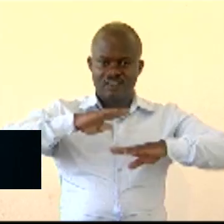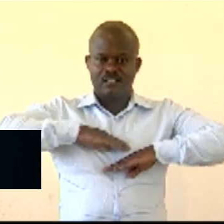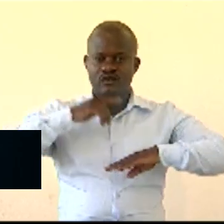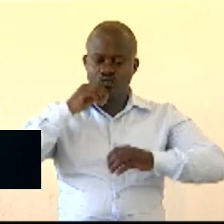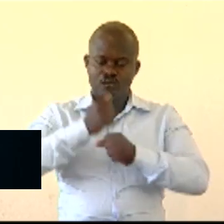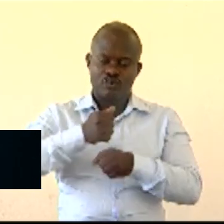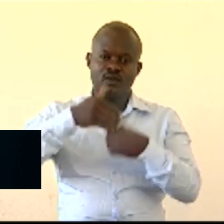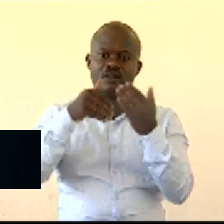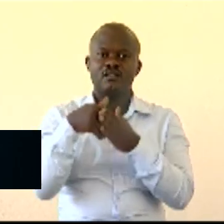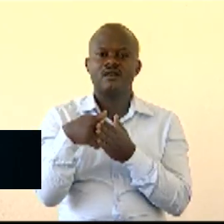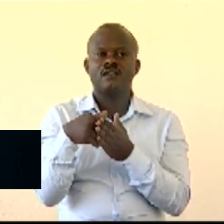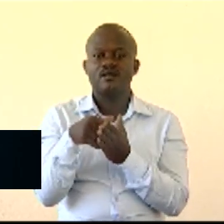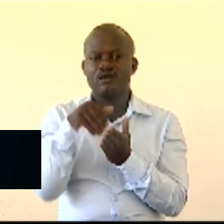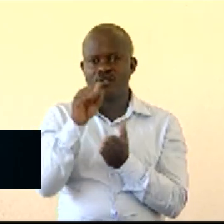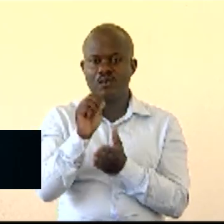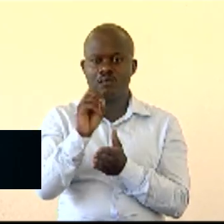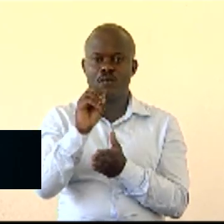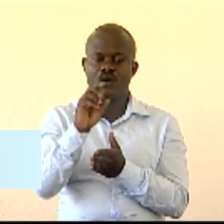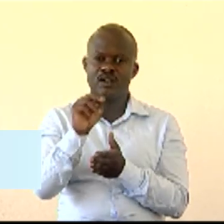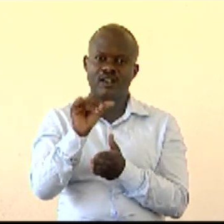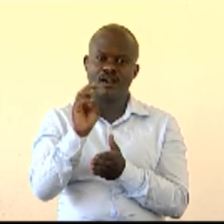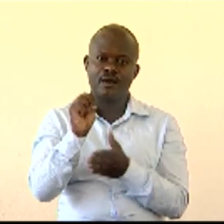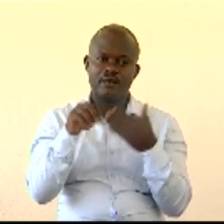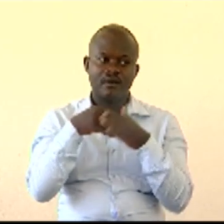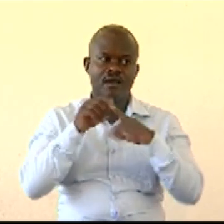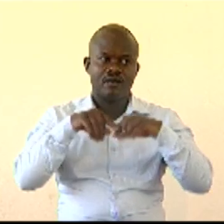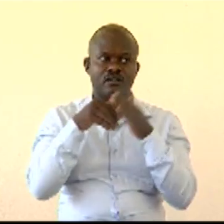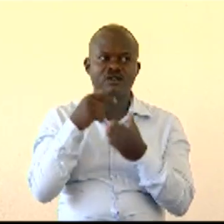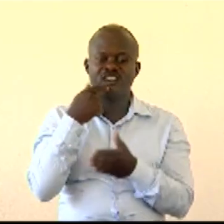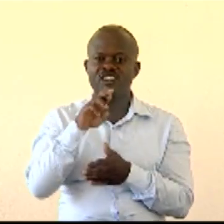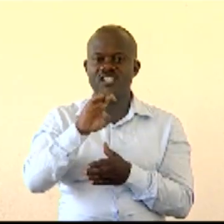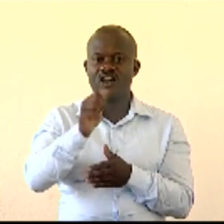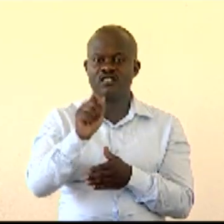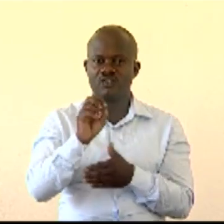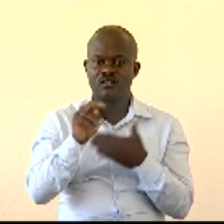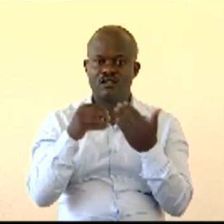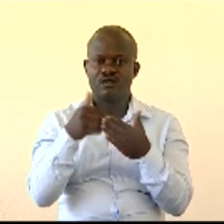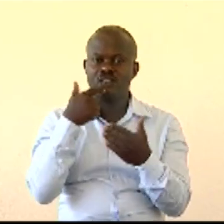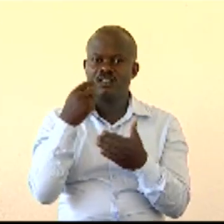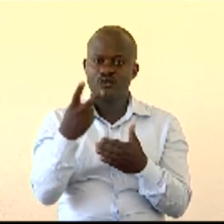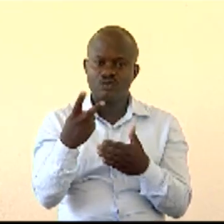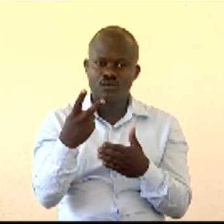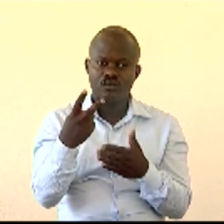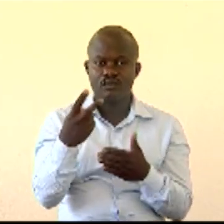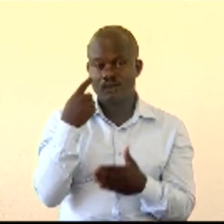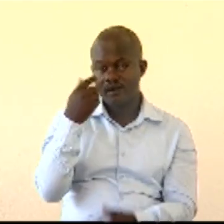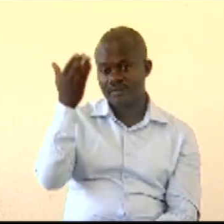produce 4 mole of ammonia according to these reactions? These are the two reactions we